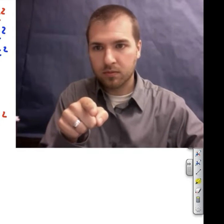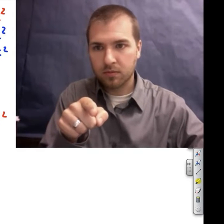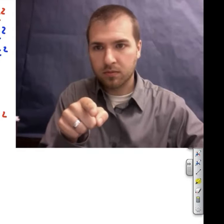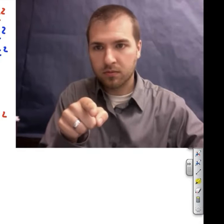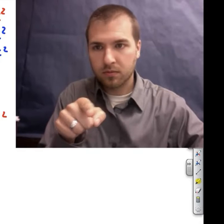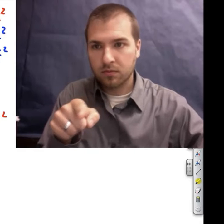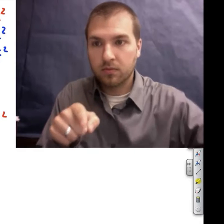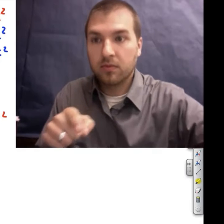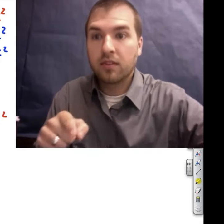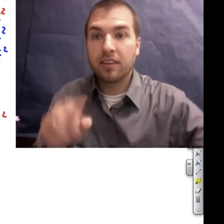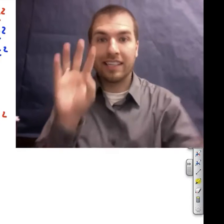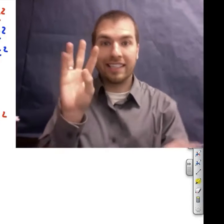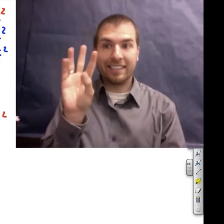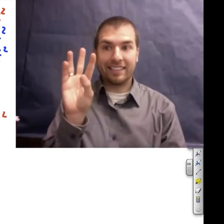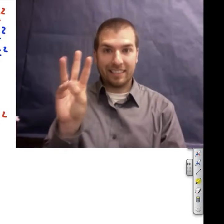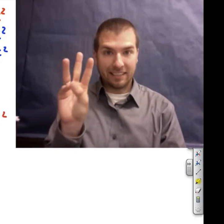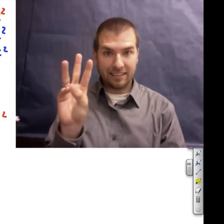And that's our x.